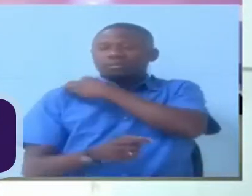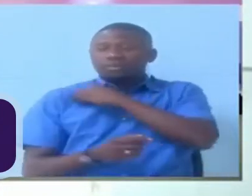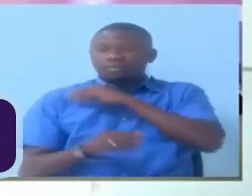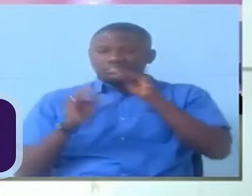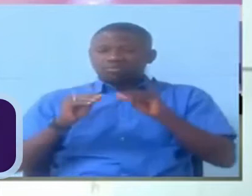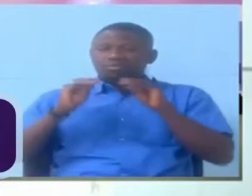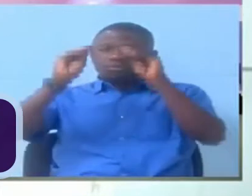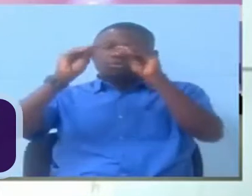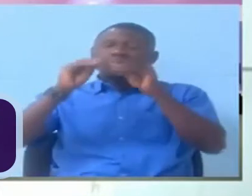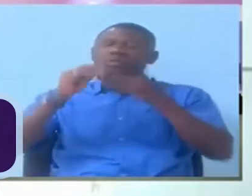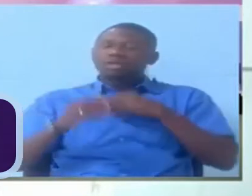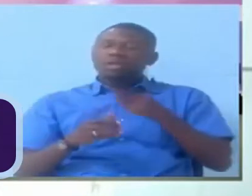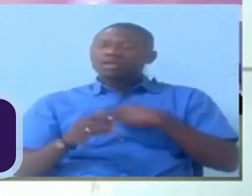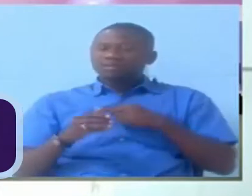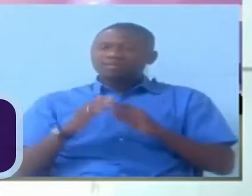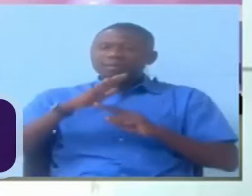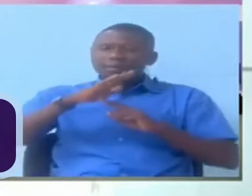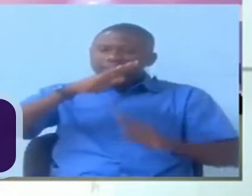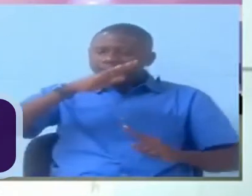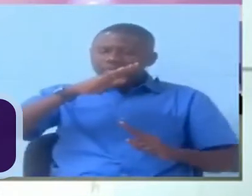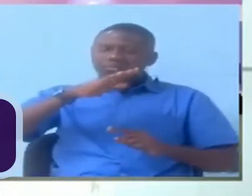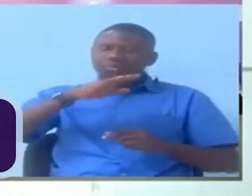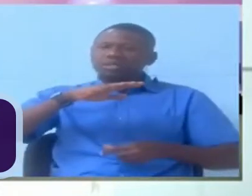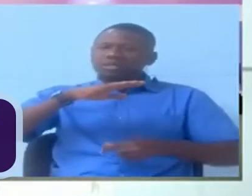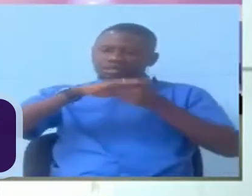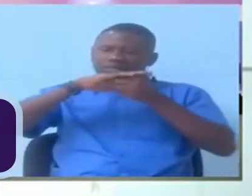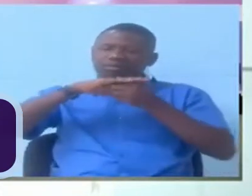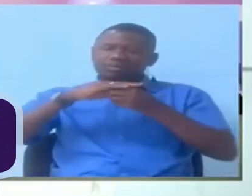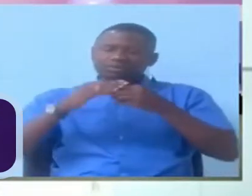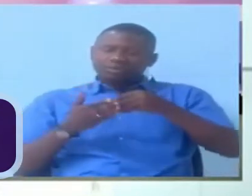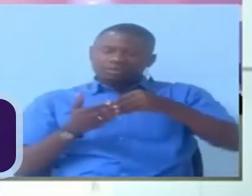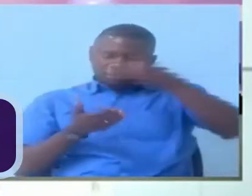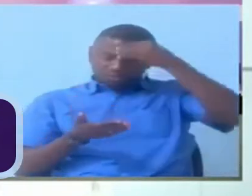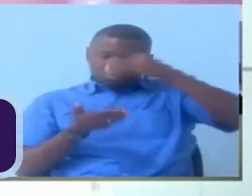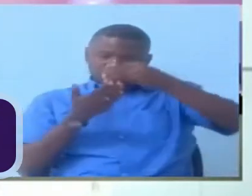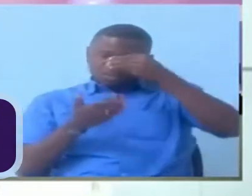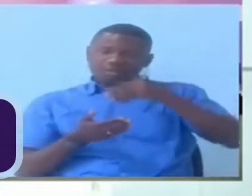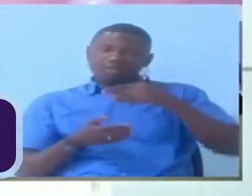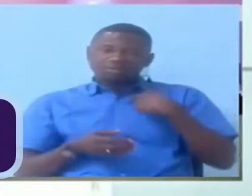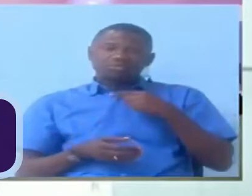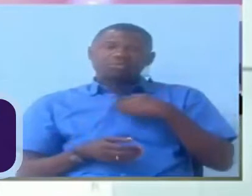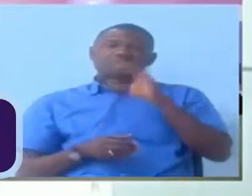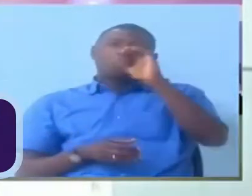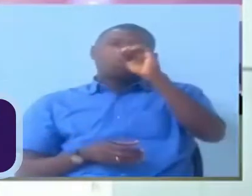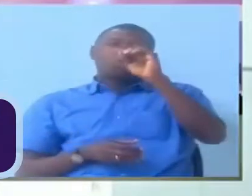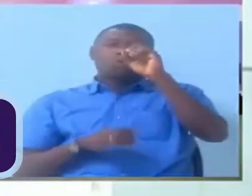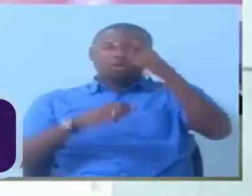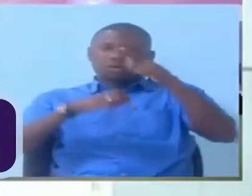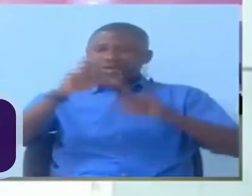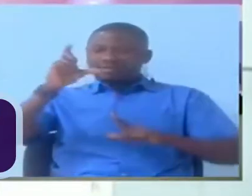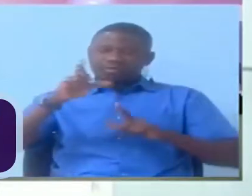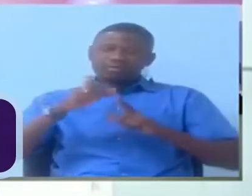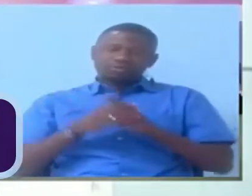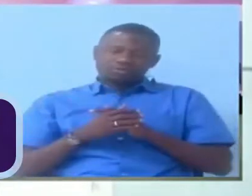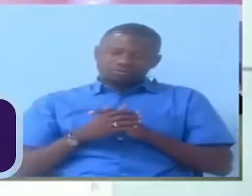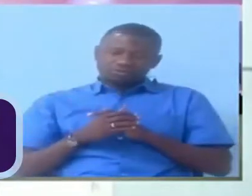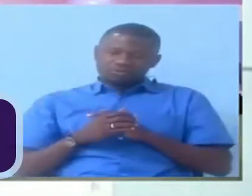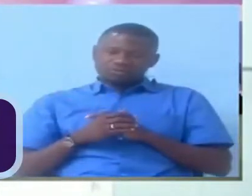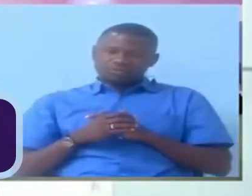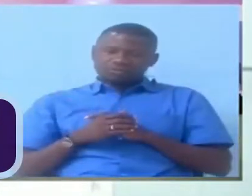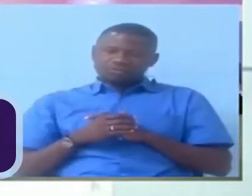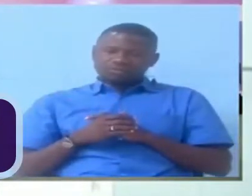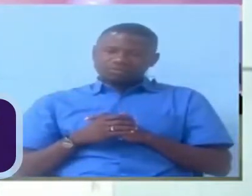and made officers. Men ya lonko inyanta yiriko men soton na londo la karola bari e mankita dala amunte ka wolle